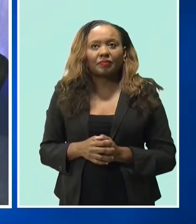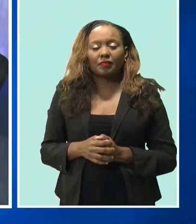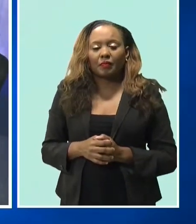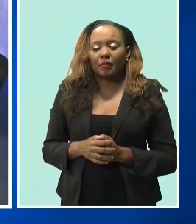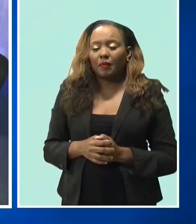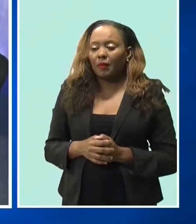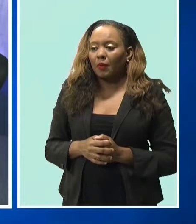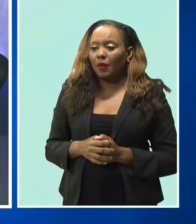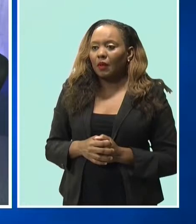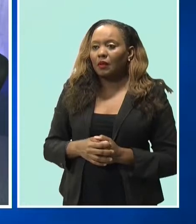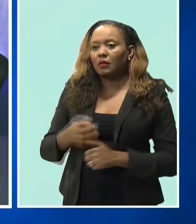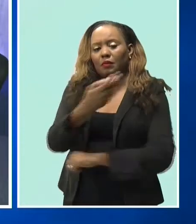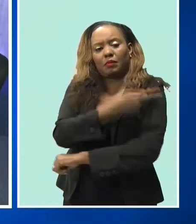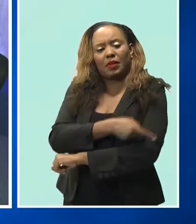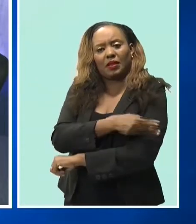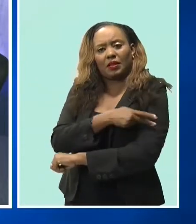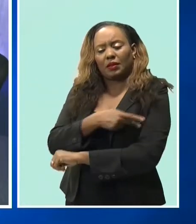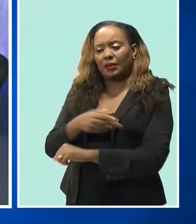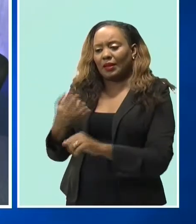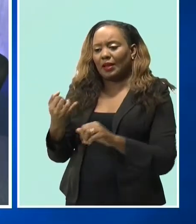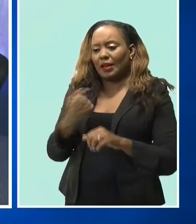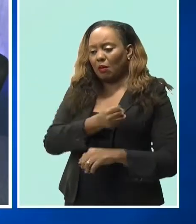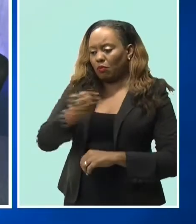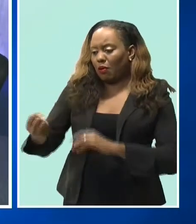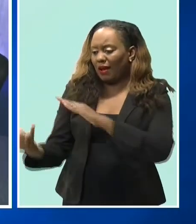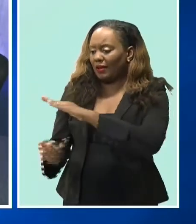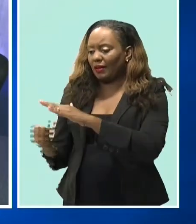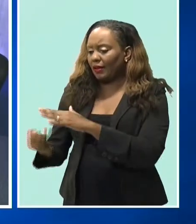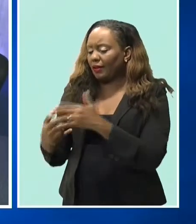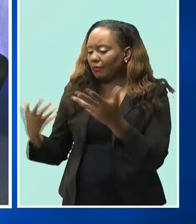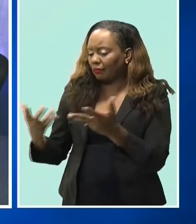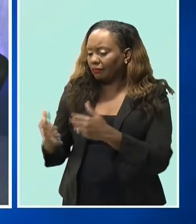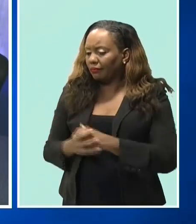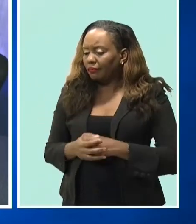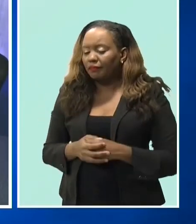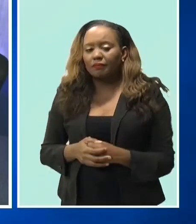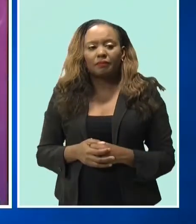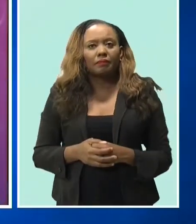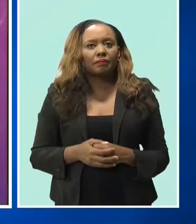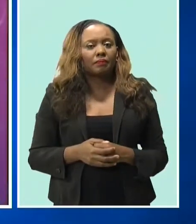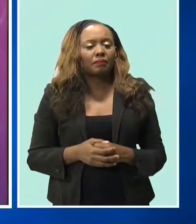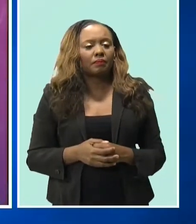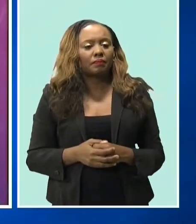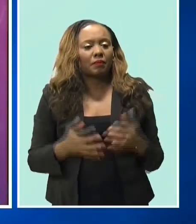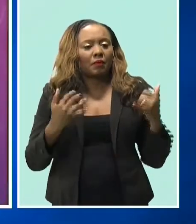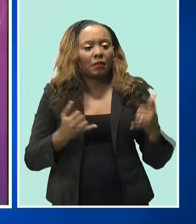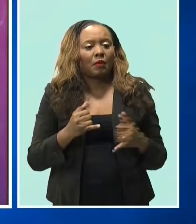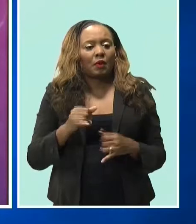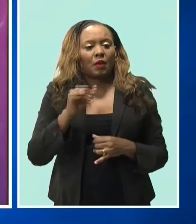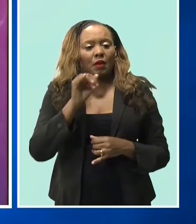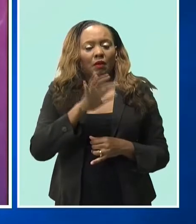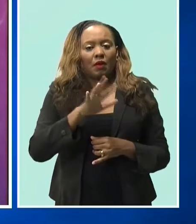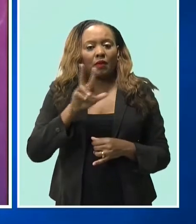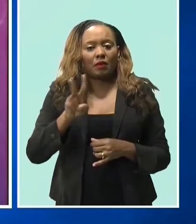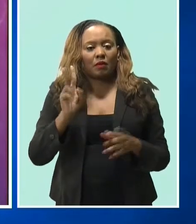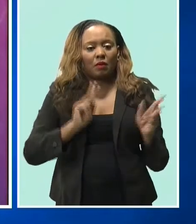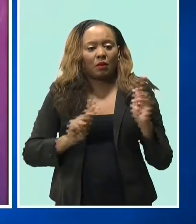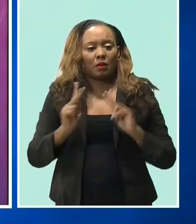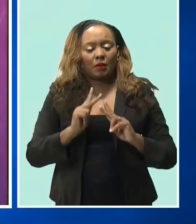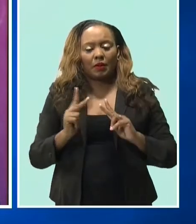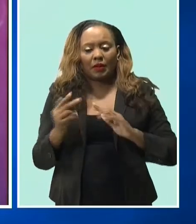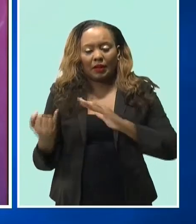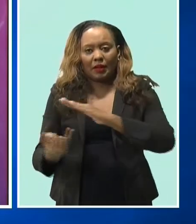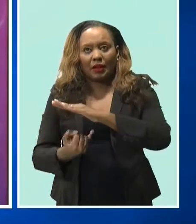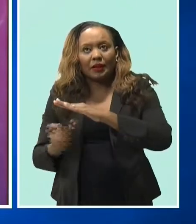patients in isolation, what can you tell us about them? Yeah, so we currently have 52 patients in isolation.